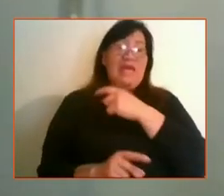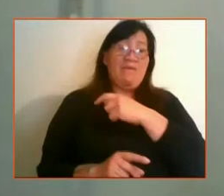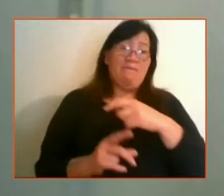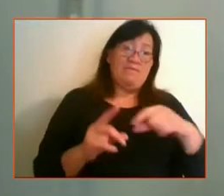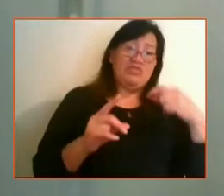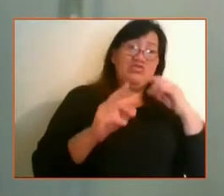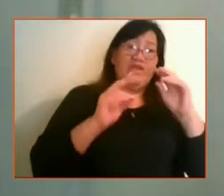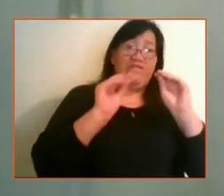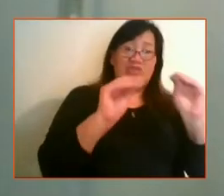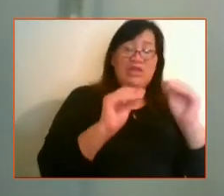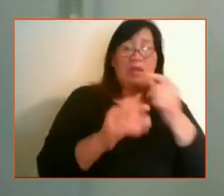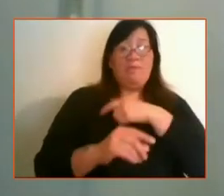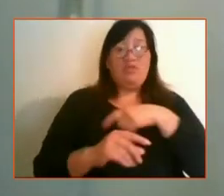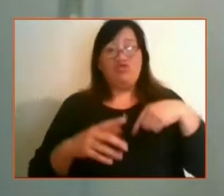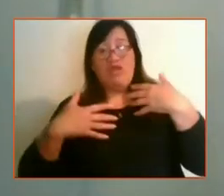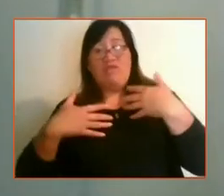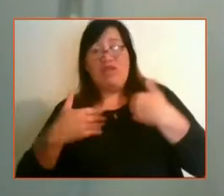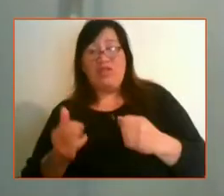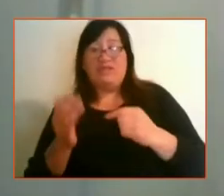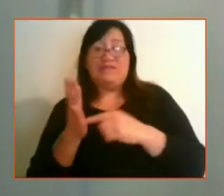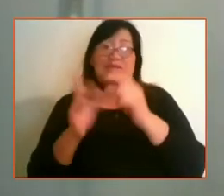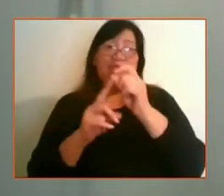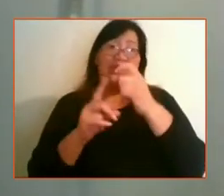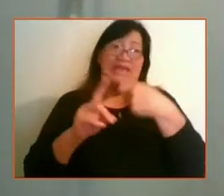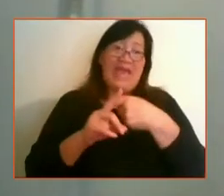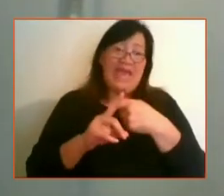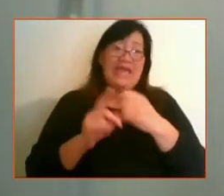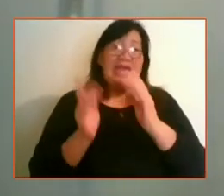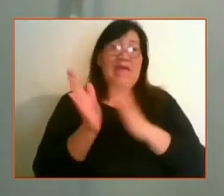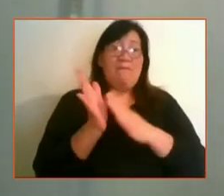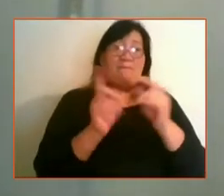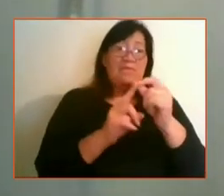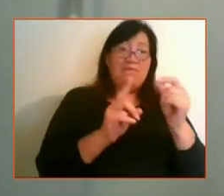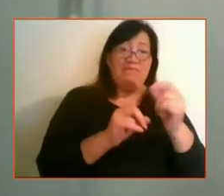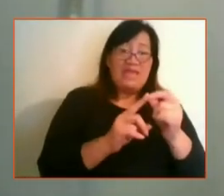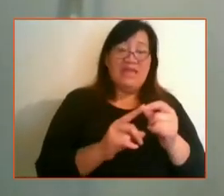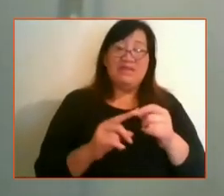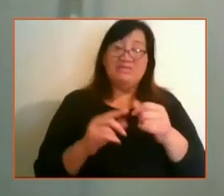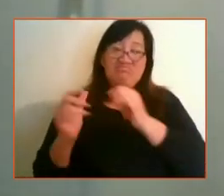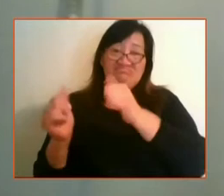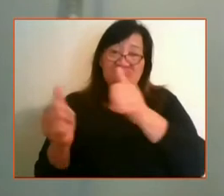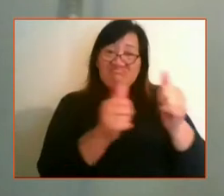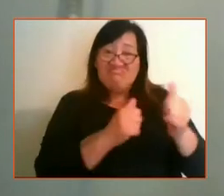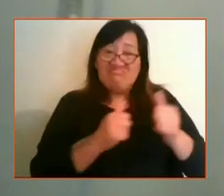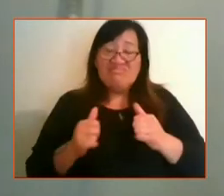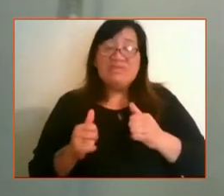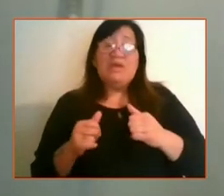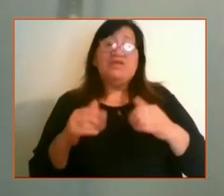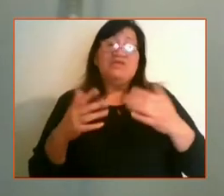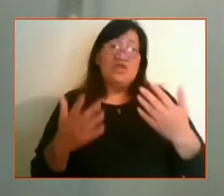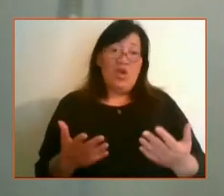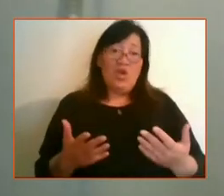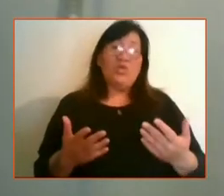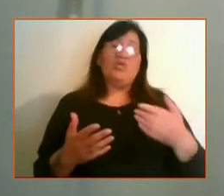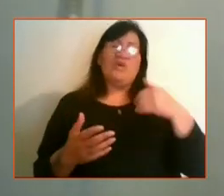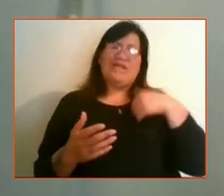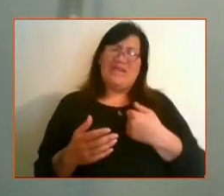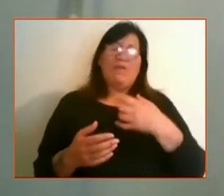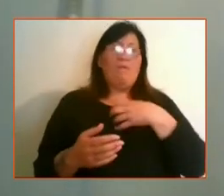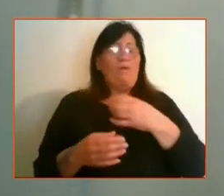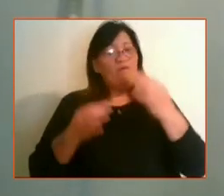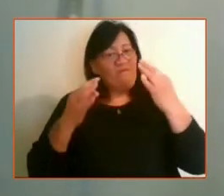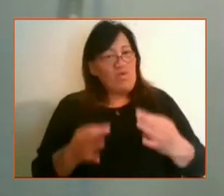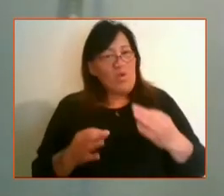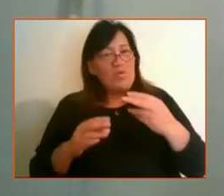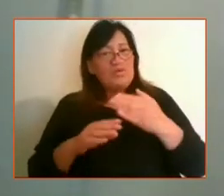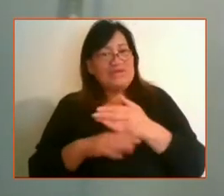Health, they're happening with TPK, they're happening with MPP. So those are happening. If there needs to be a more formal task force